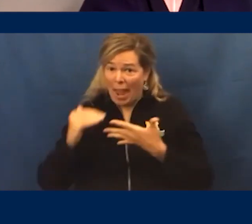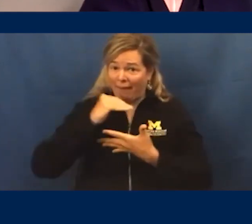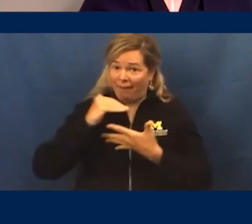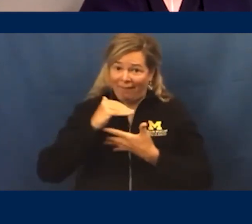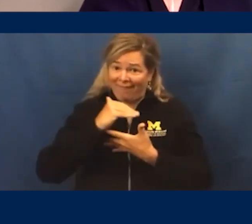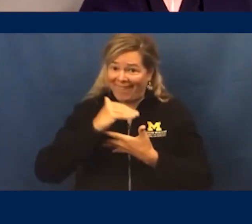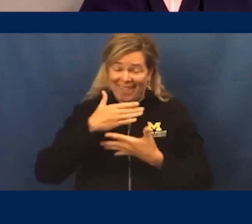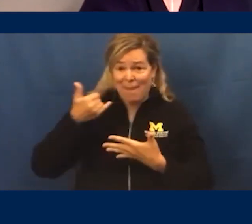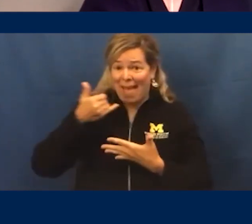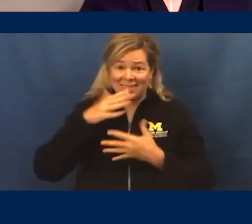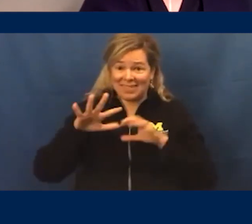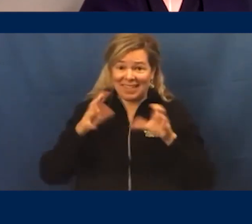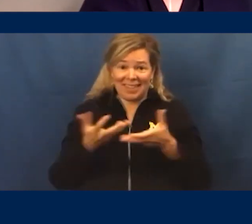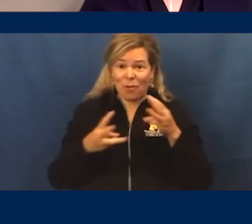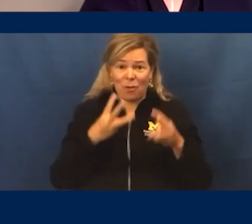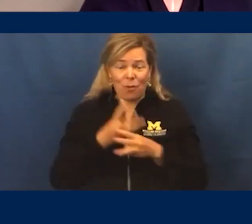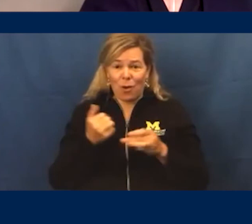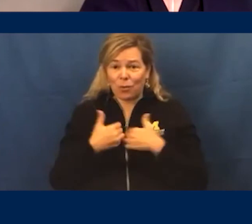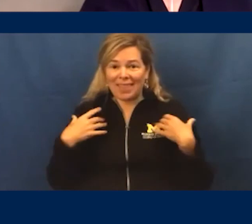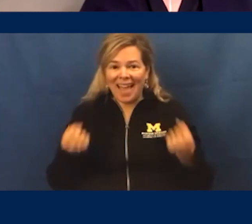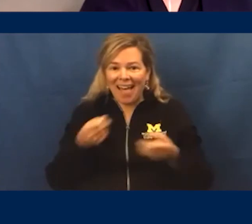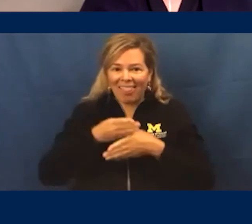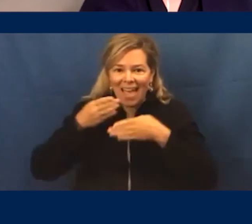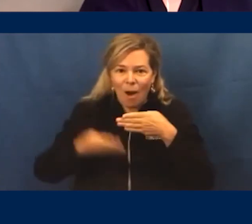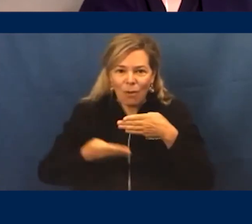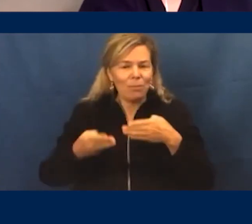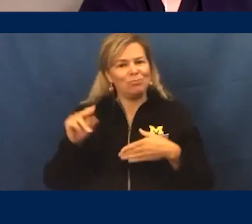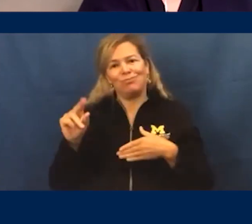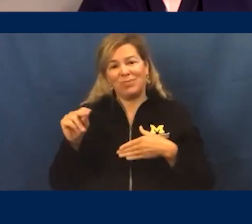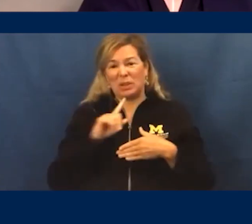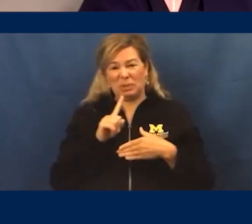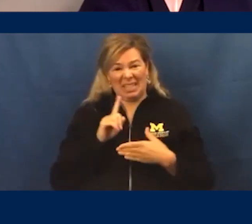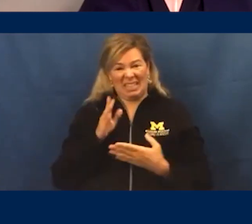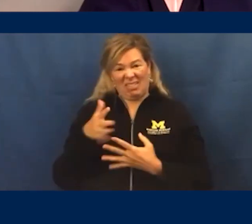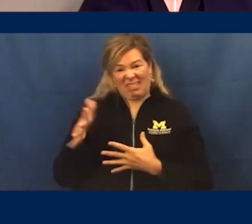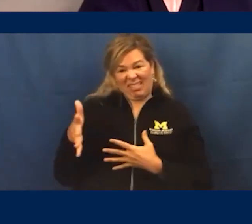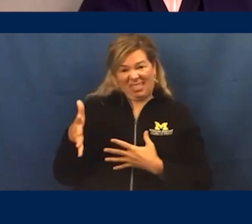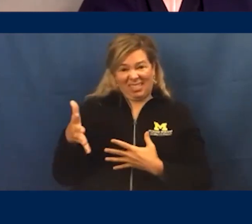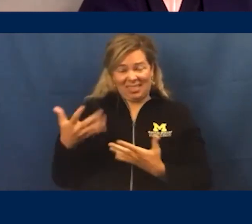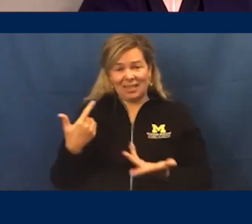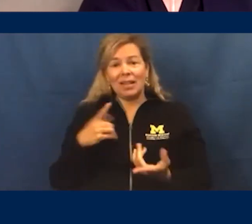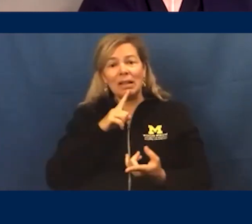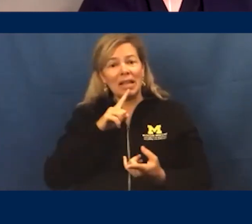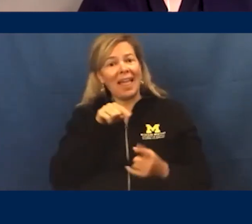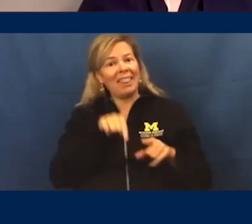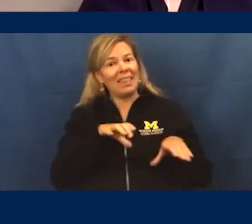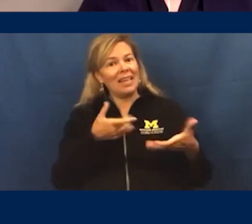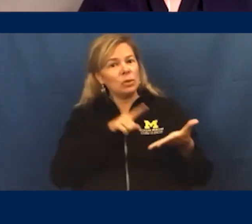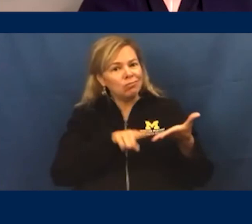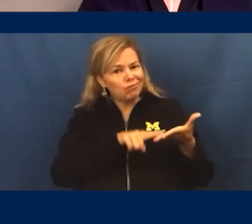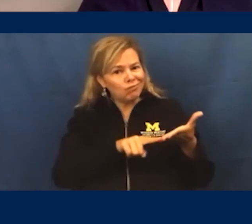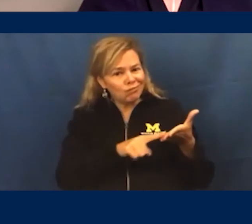the best in the world with health outcomes. We're quite mediocre, actually. And what this group found